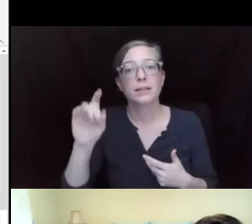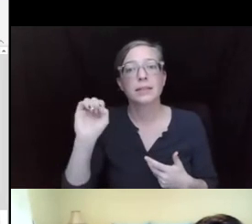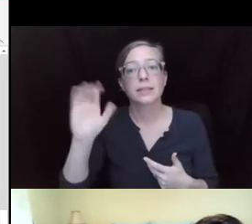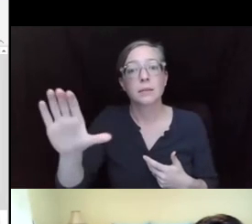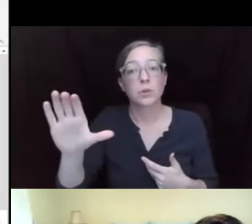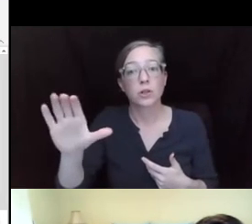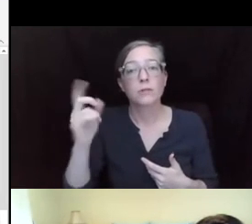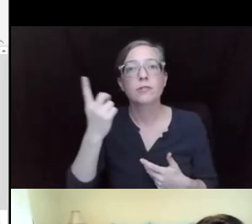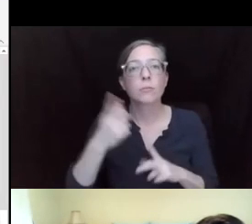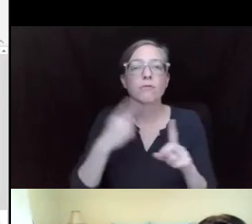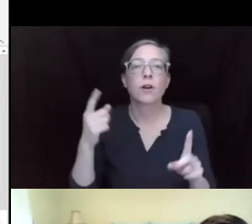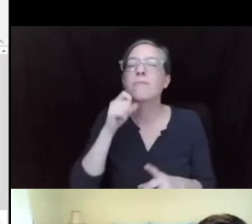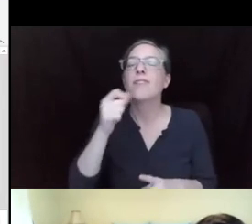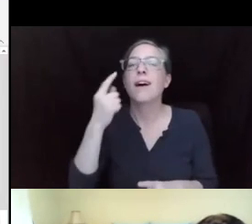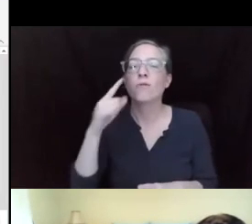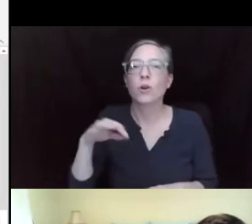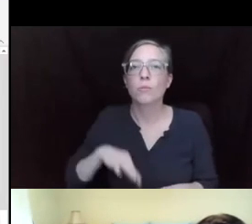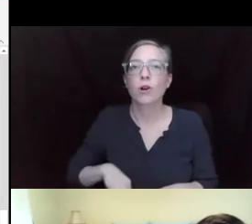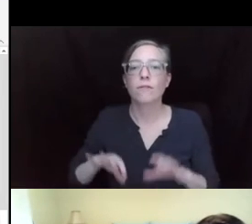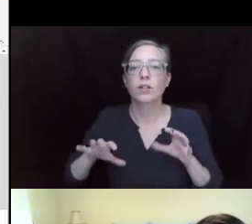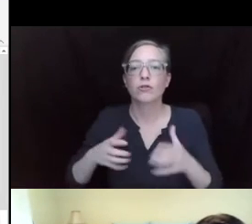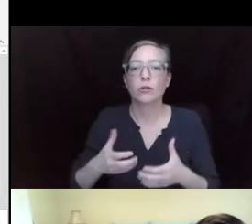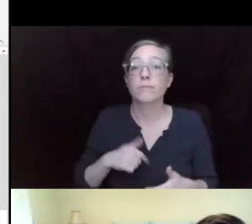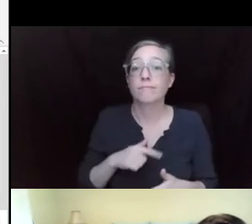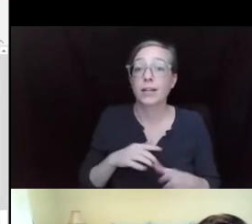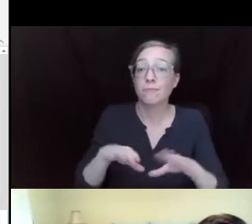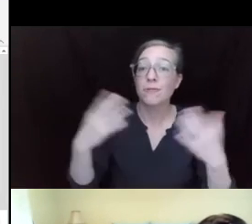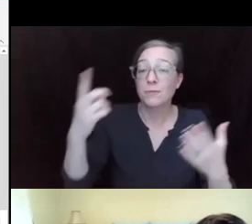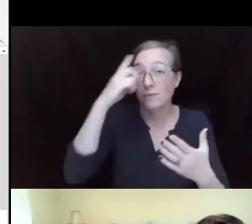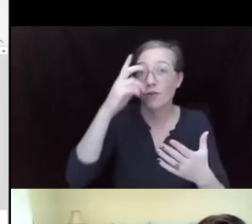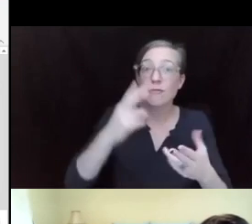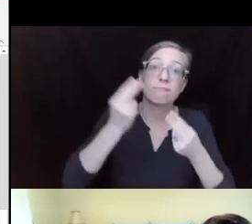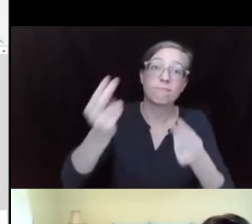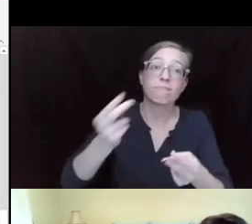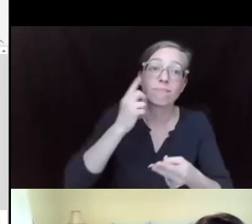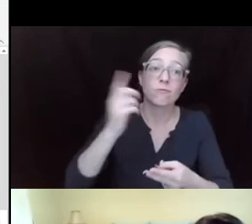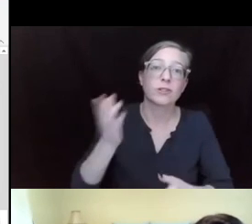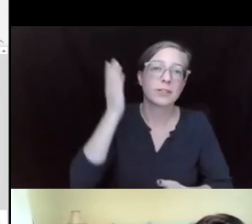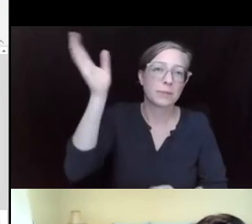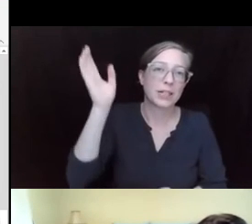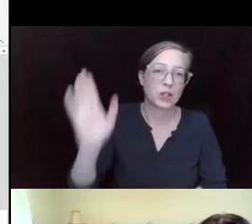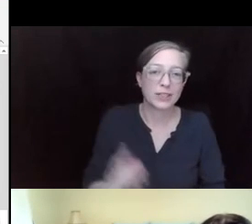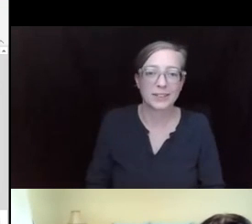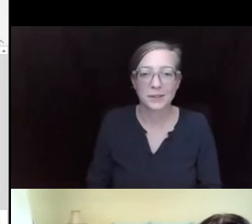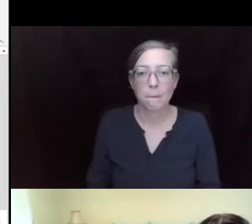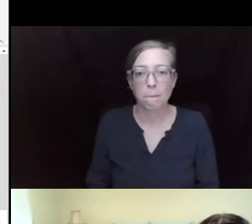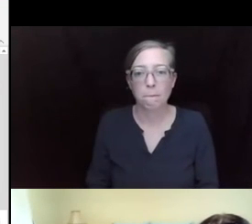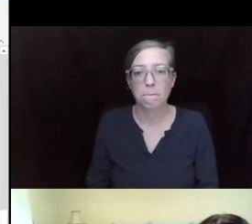nonprofit sector as well. And we're open to nominations for speakers. We also